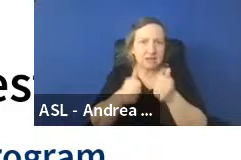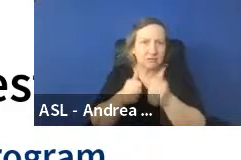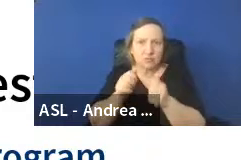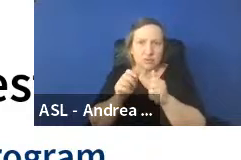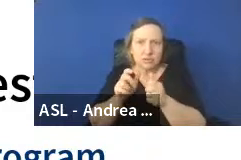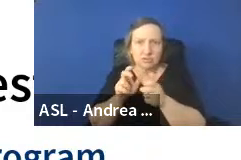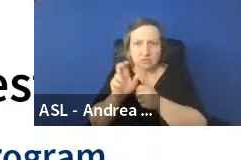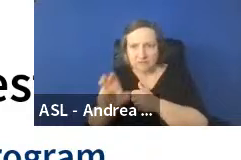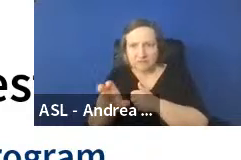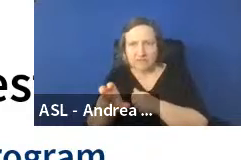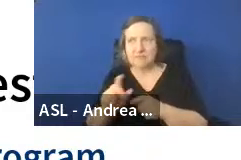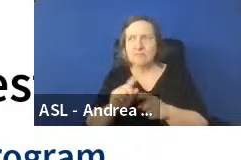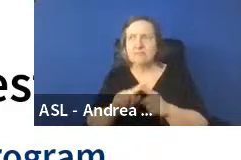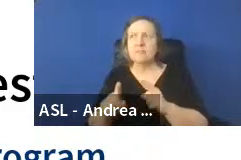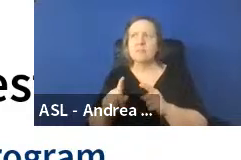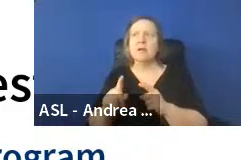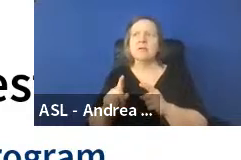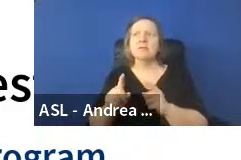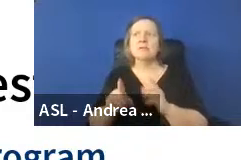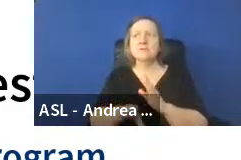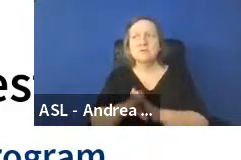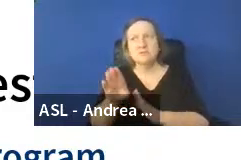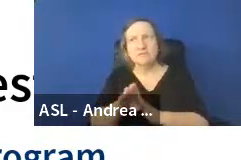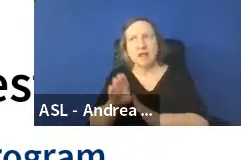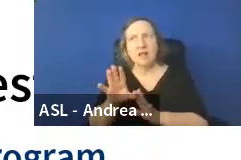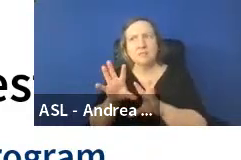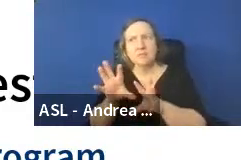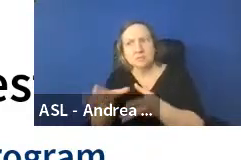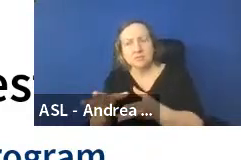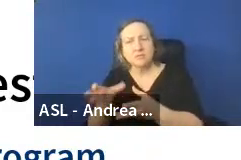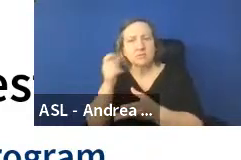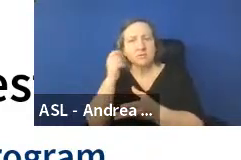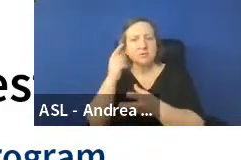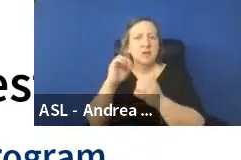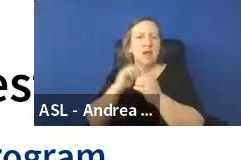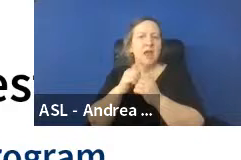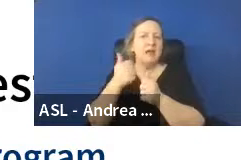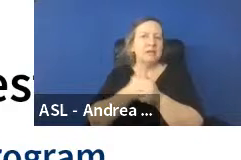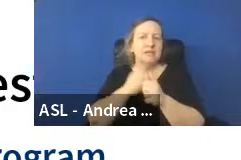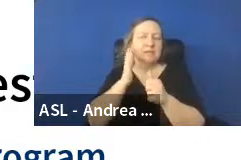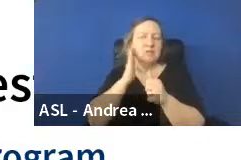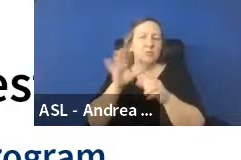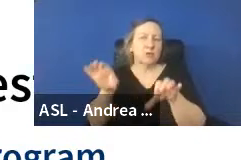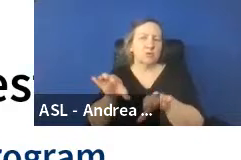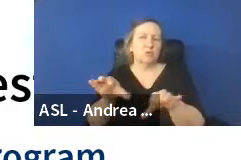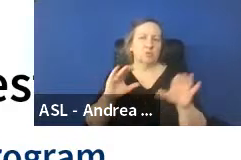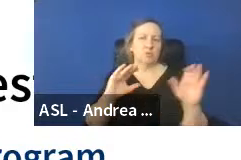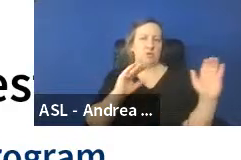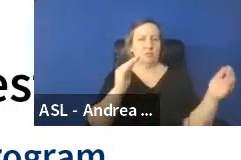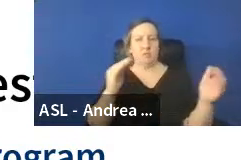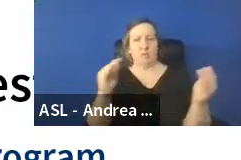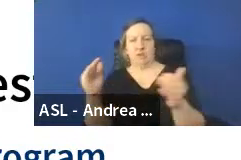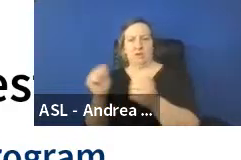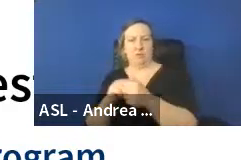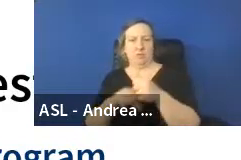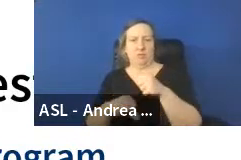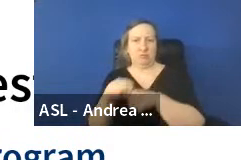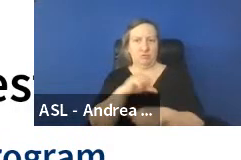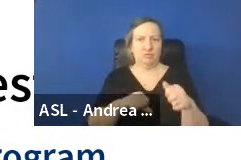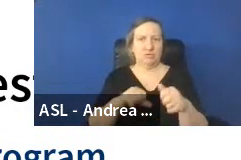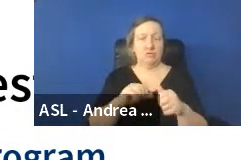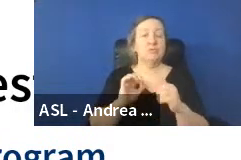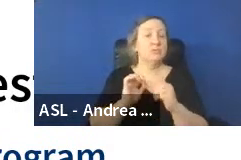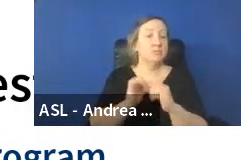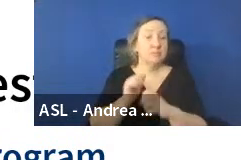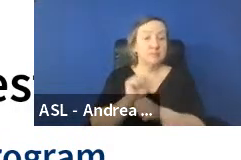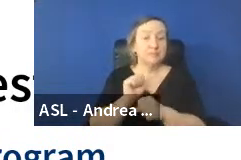develop investments that allow us to understand how each of them perform relative to each other. And so in order to do that,